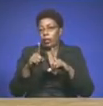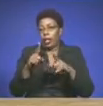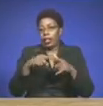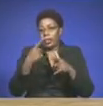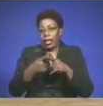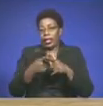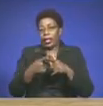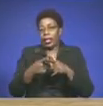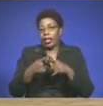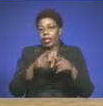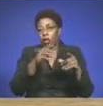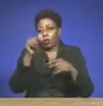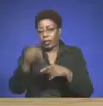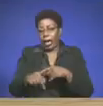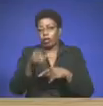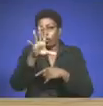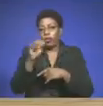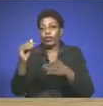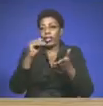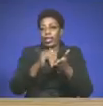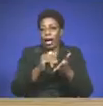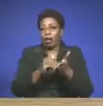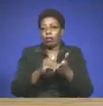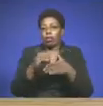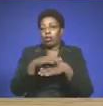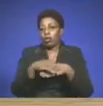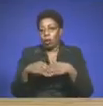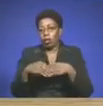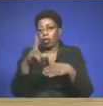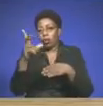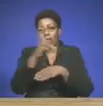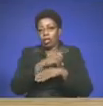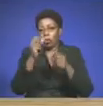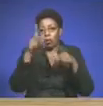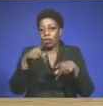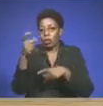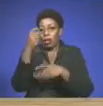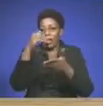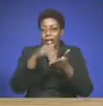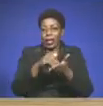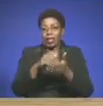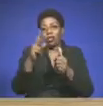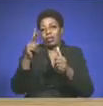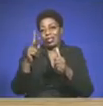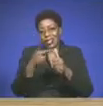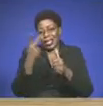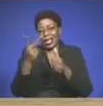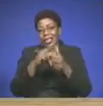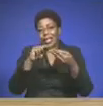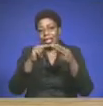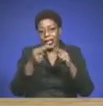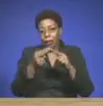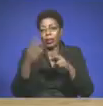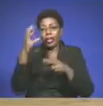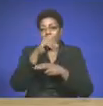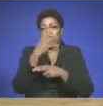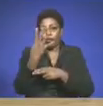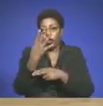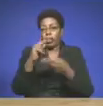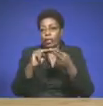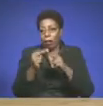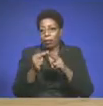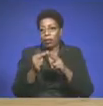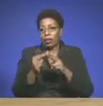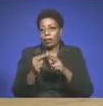to $50,000. And then 3 days later, if nobody's won again, we give you the second hint, and then you have to guess the last four. And at that time,